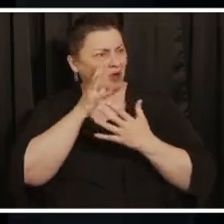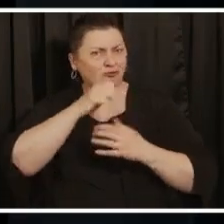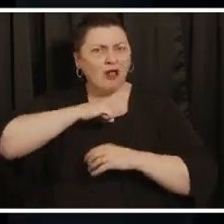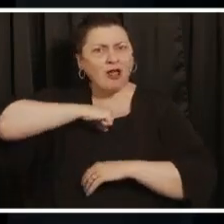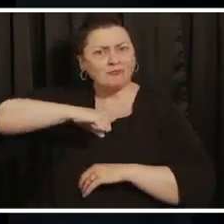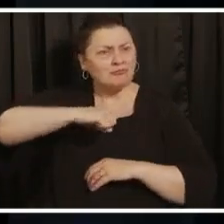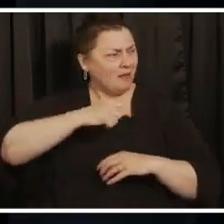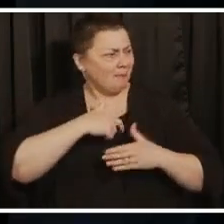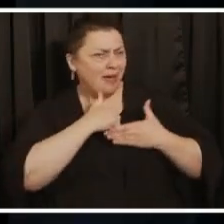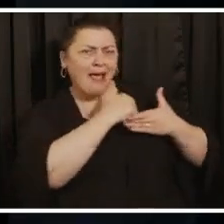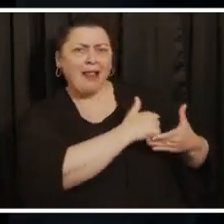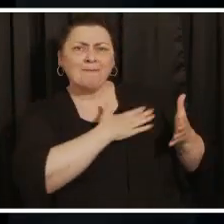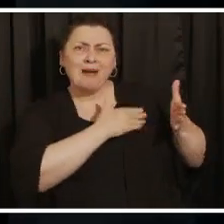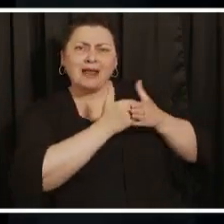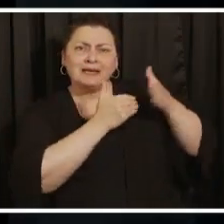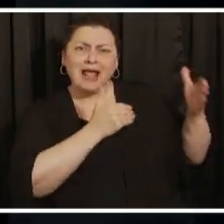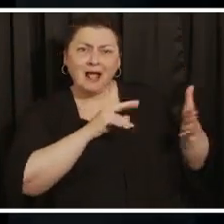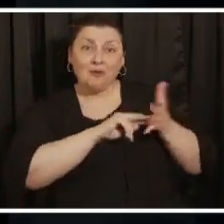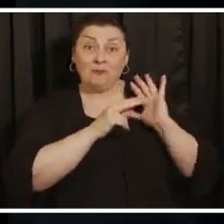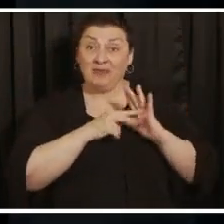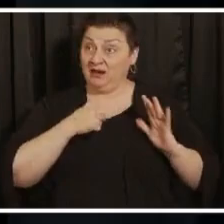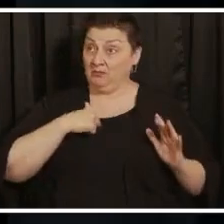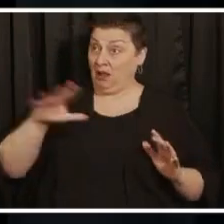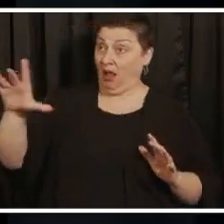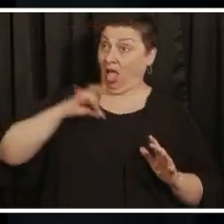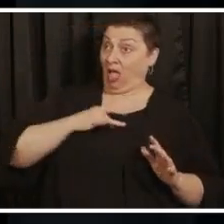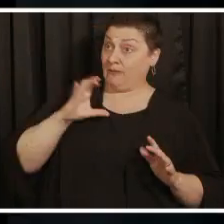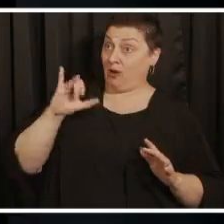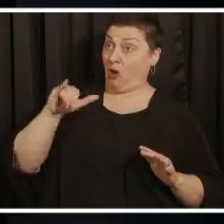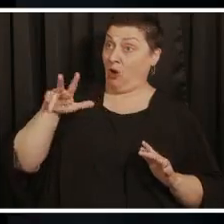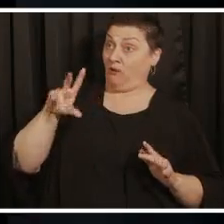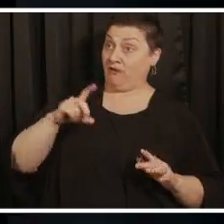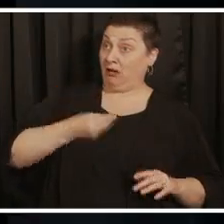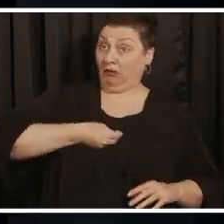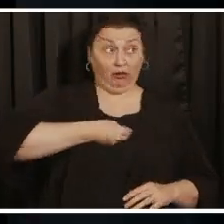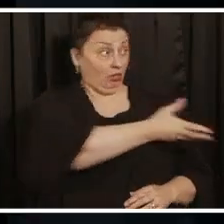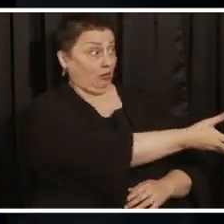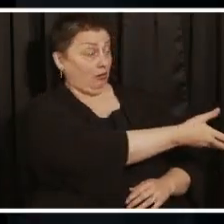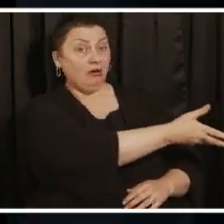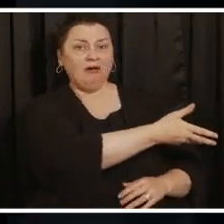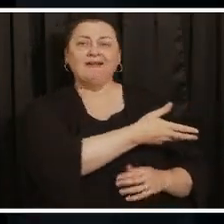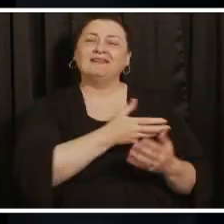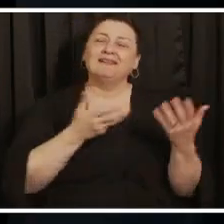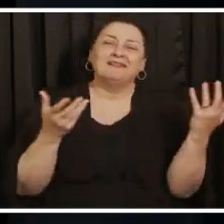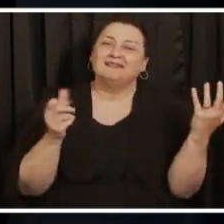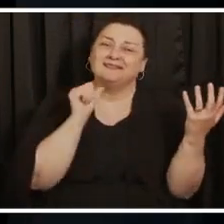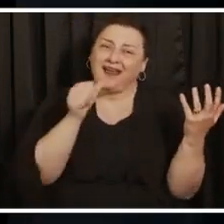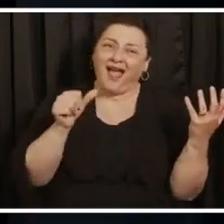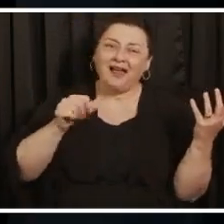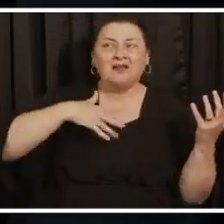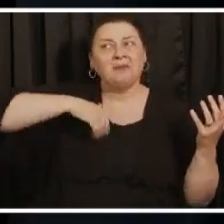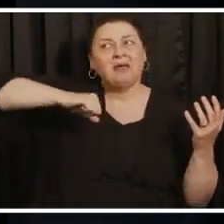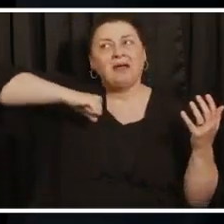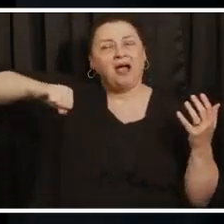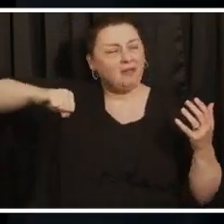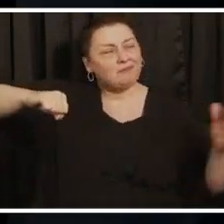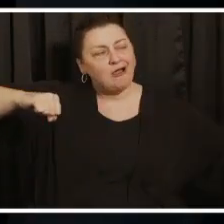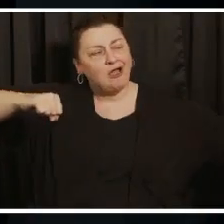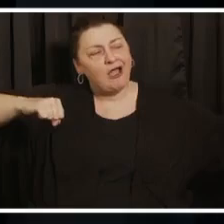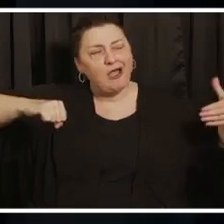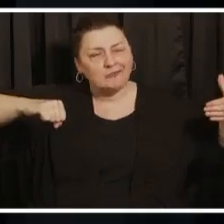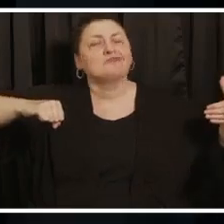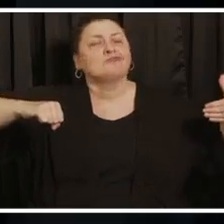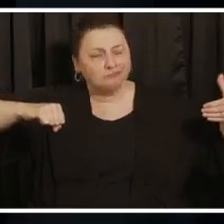you're around by reducing their risk of contracting the deadly virus that right now today has